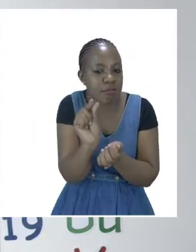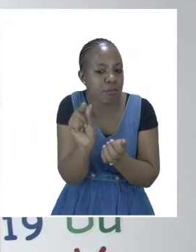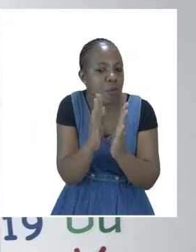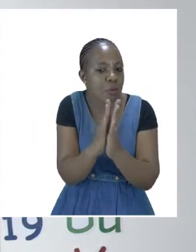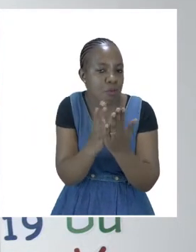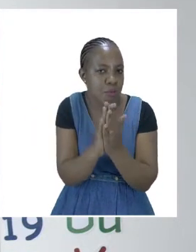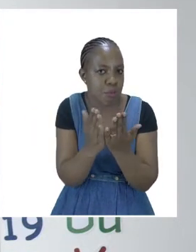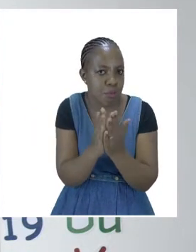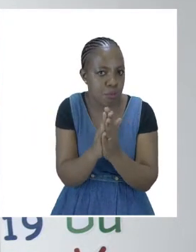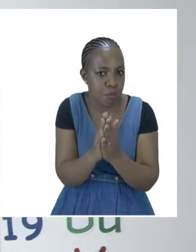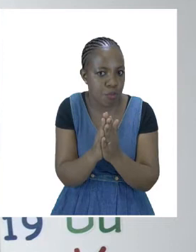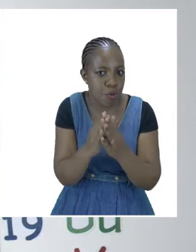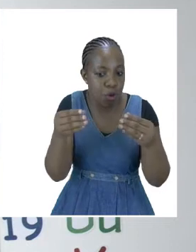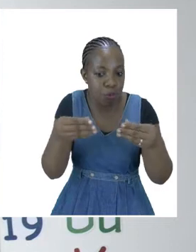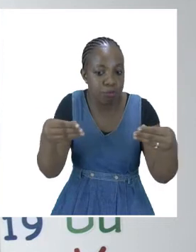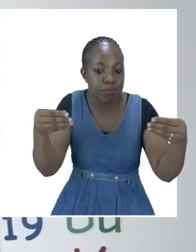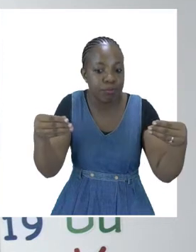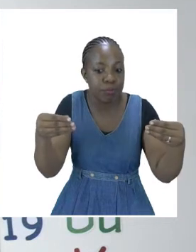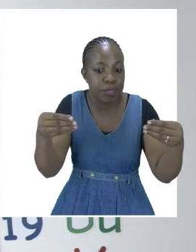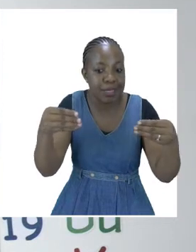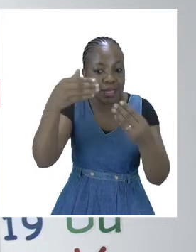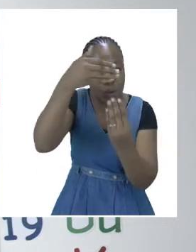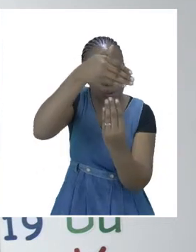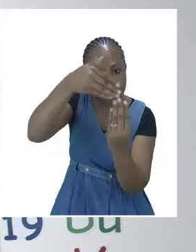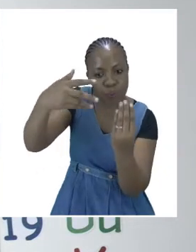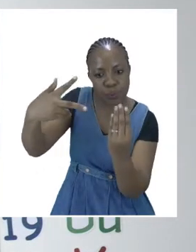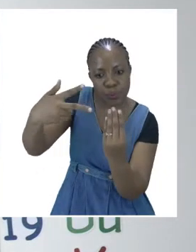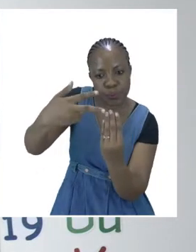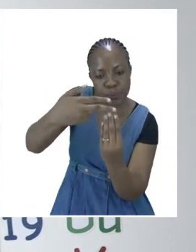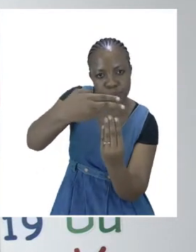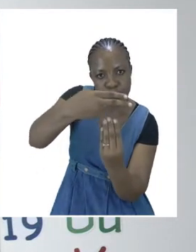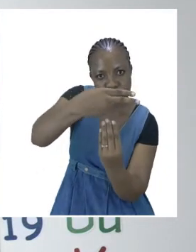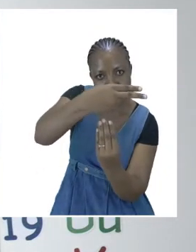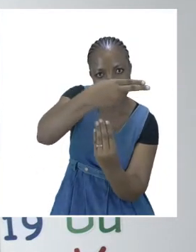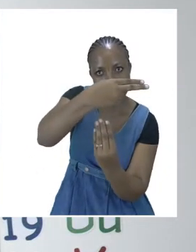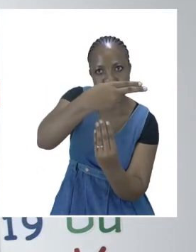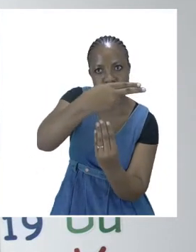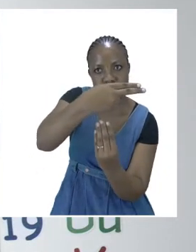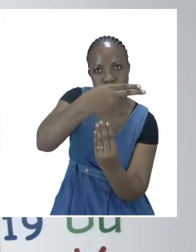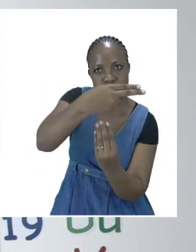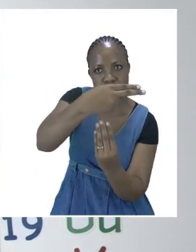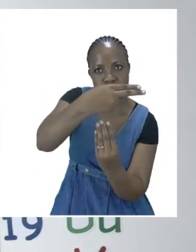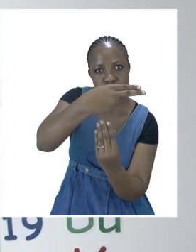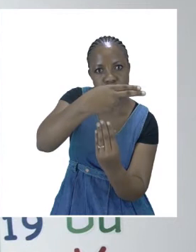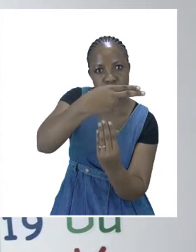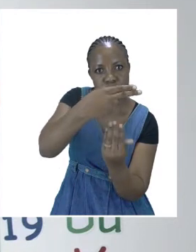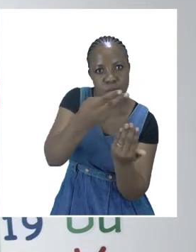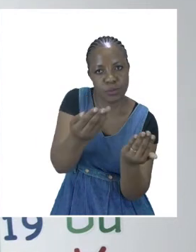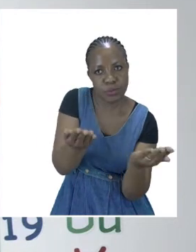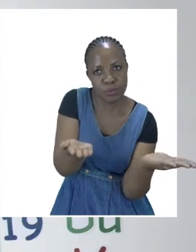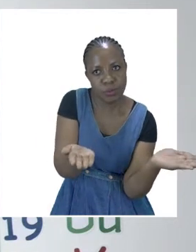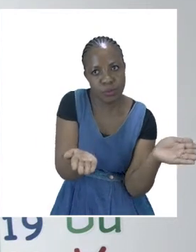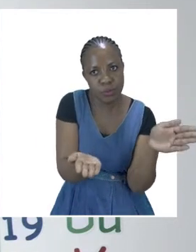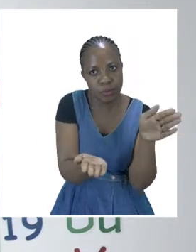booklet. Please cut the top of the lesson booklet with a pair of scissors and fold